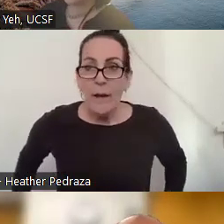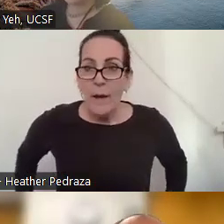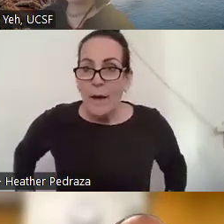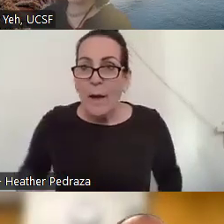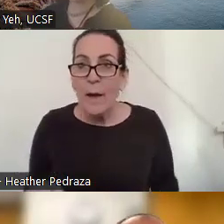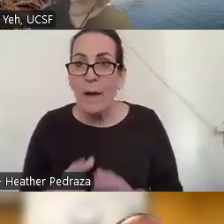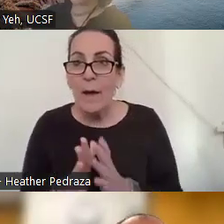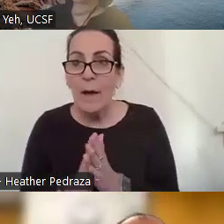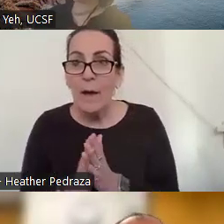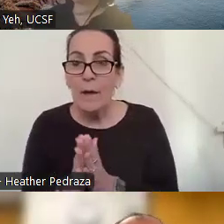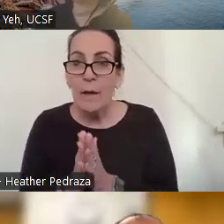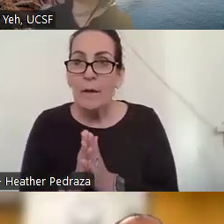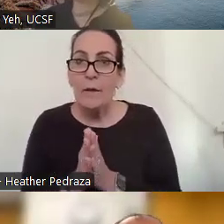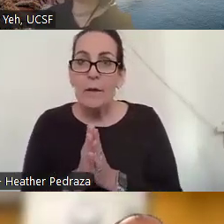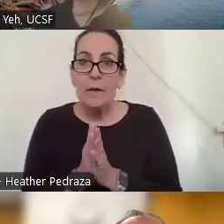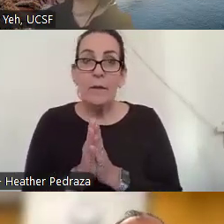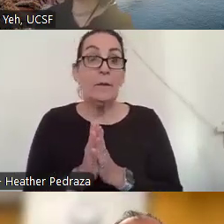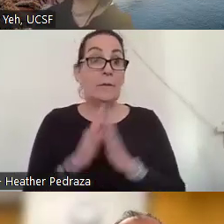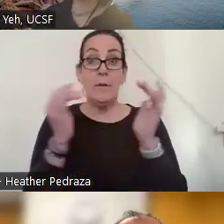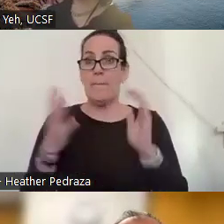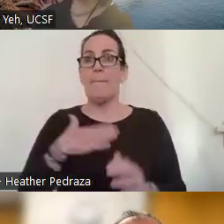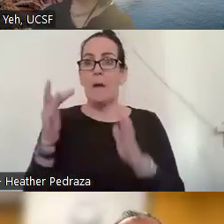That's my contact information.